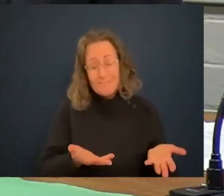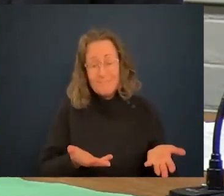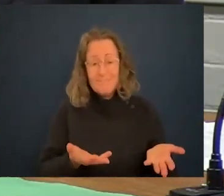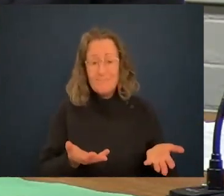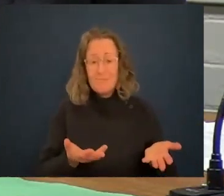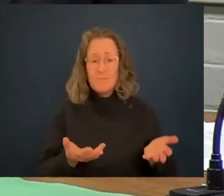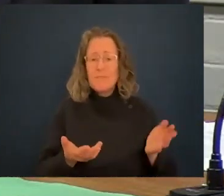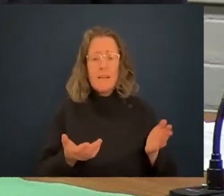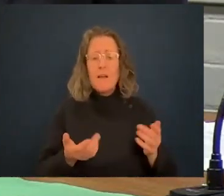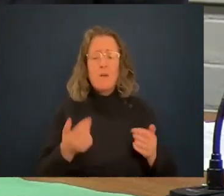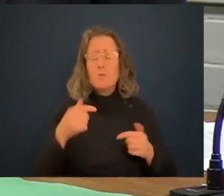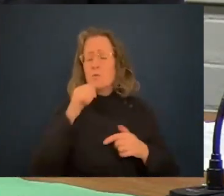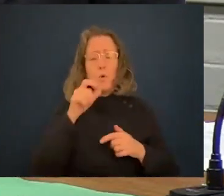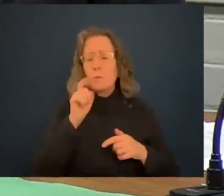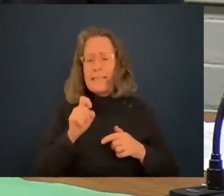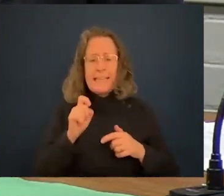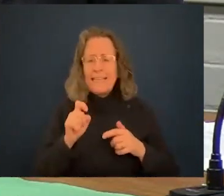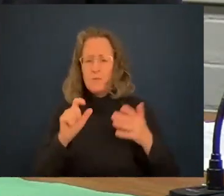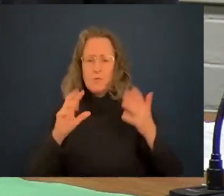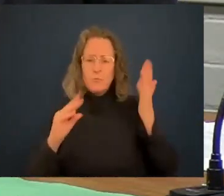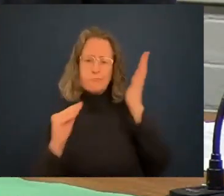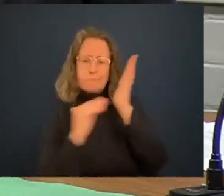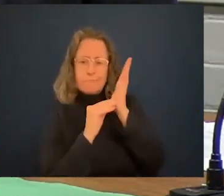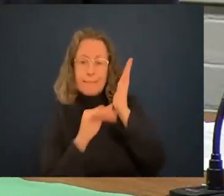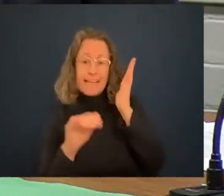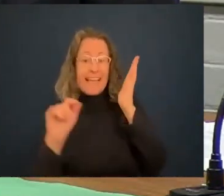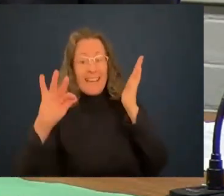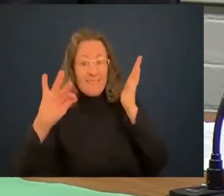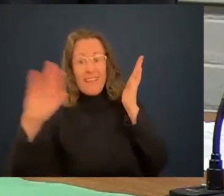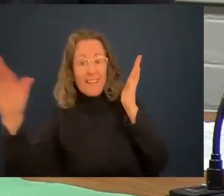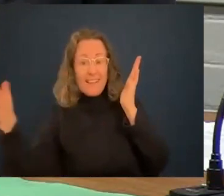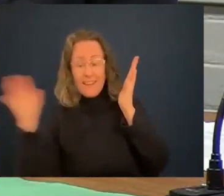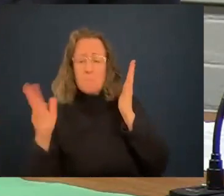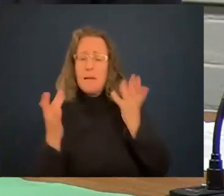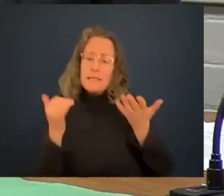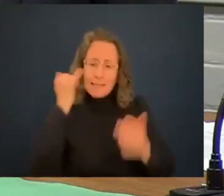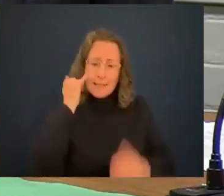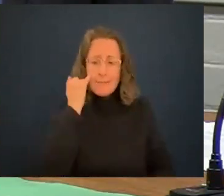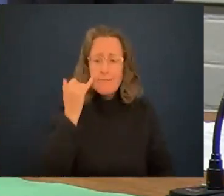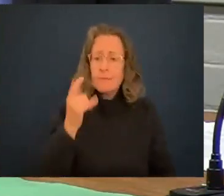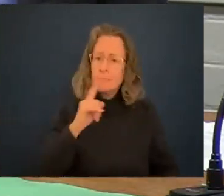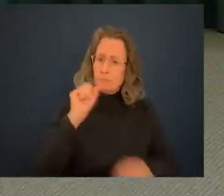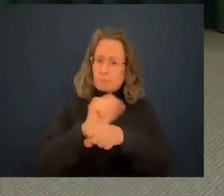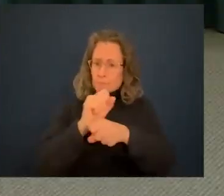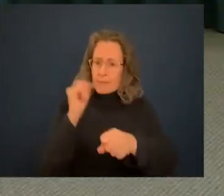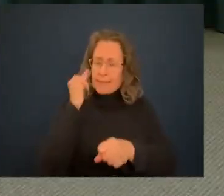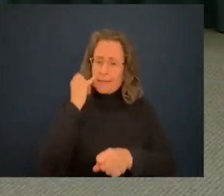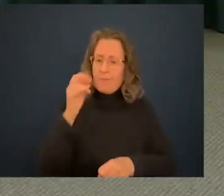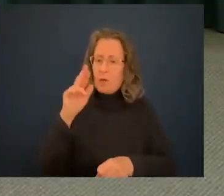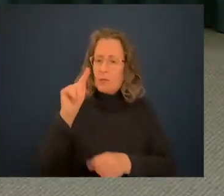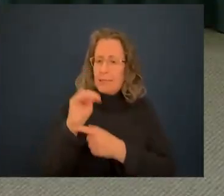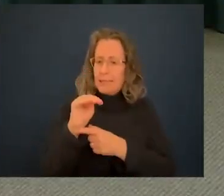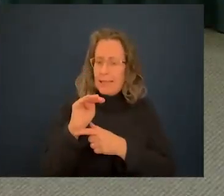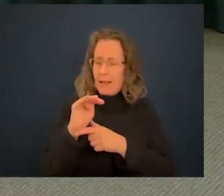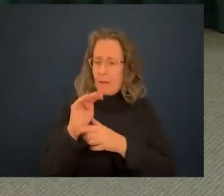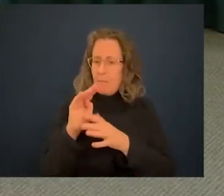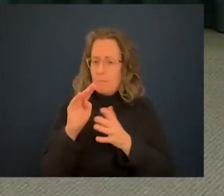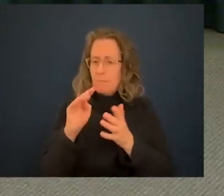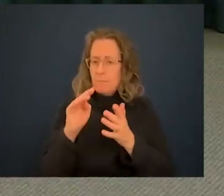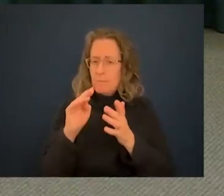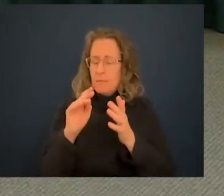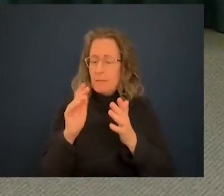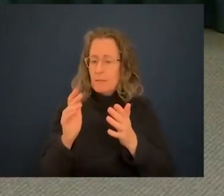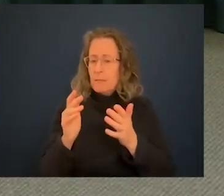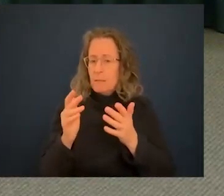something that the newborn could raise and revisit I'm sure they'll okay uh Liz being so two separate